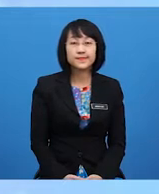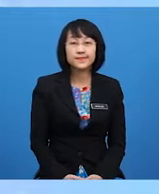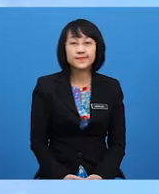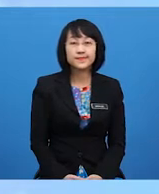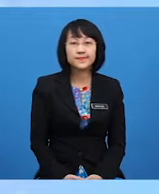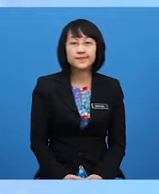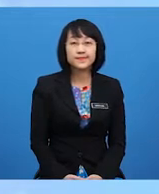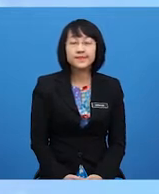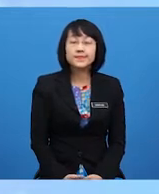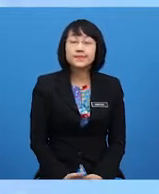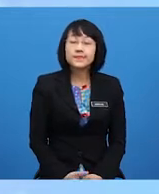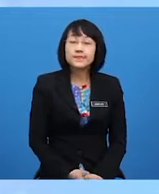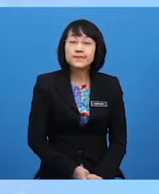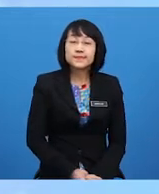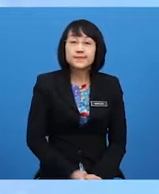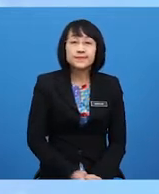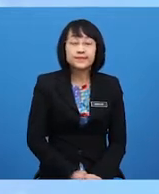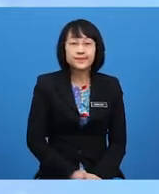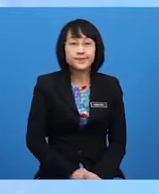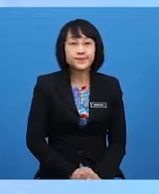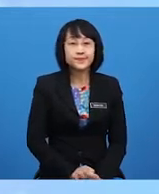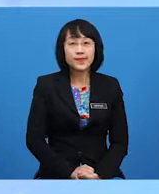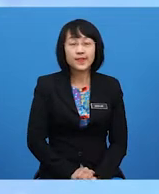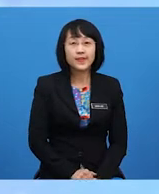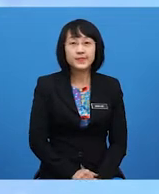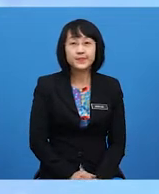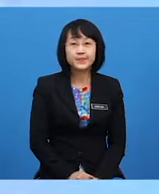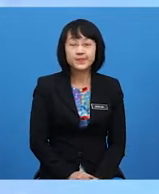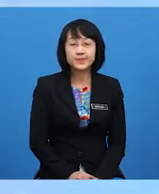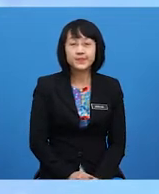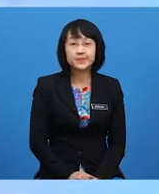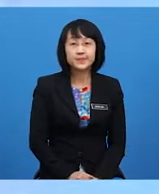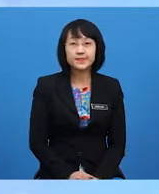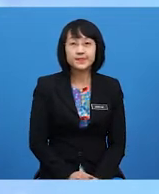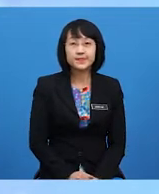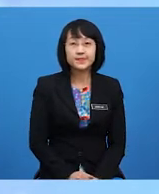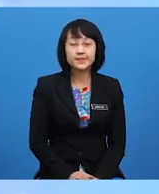Number four, a dog is sitting in front of a house.